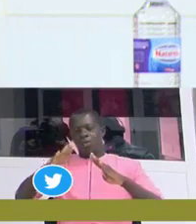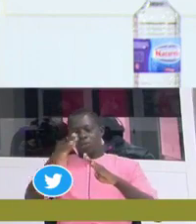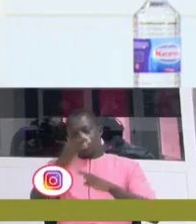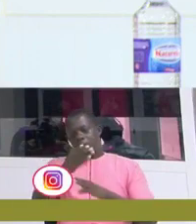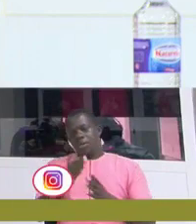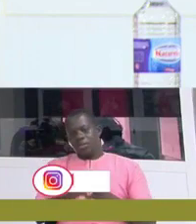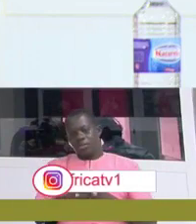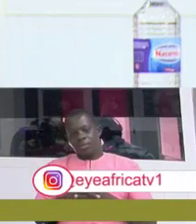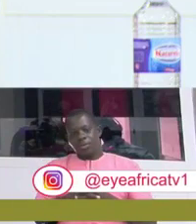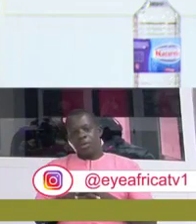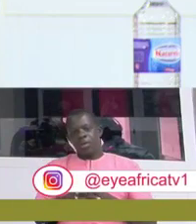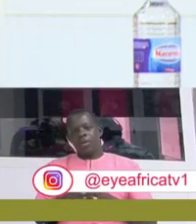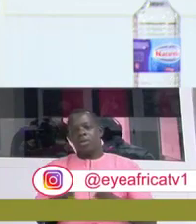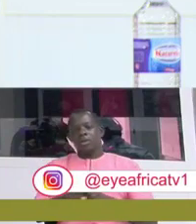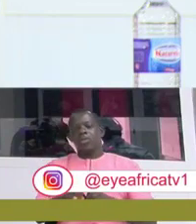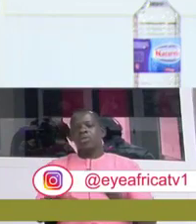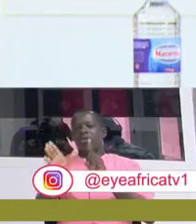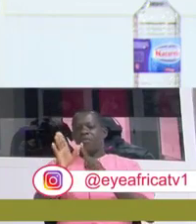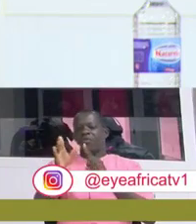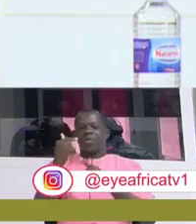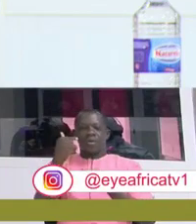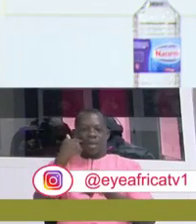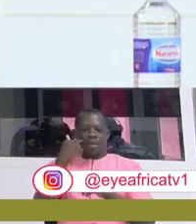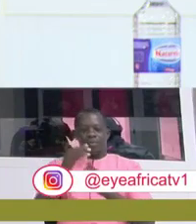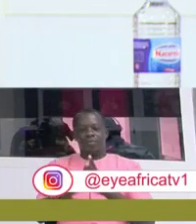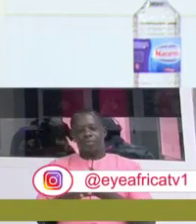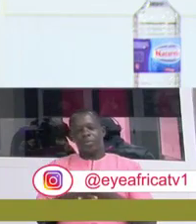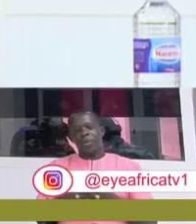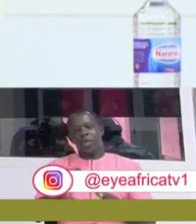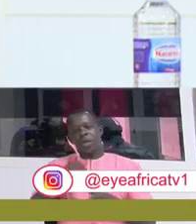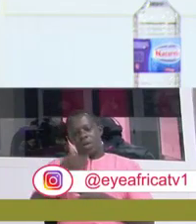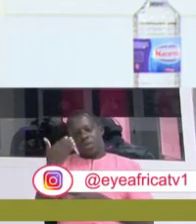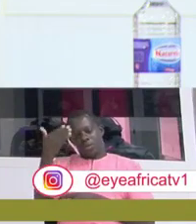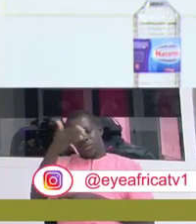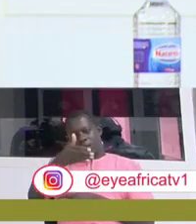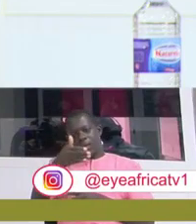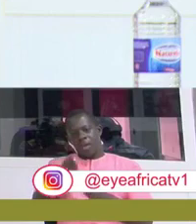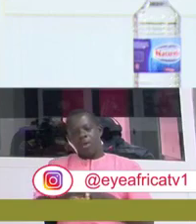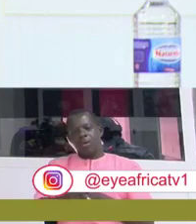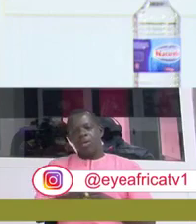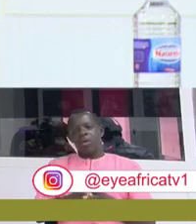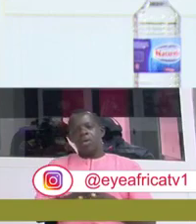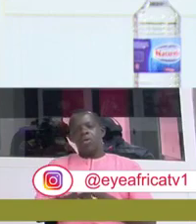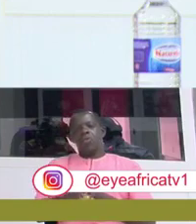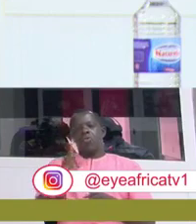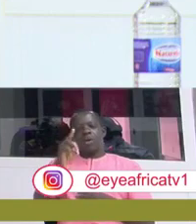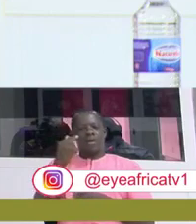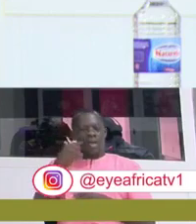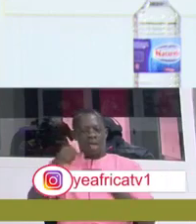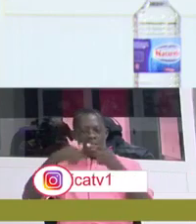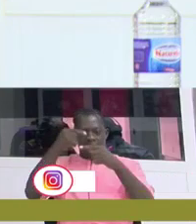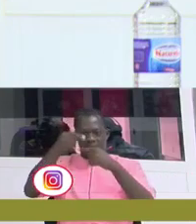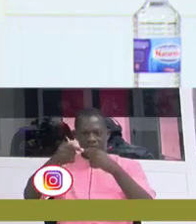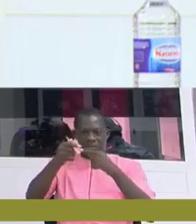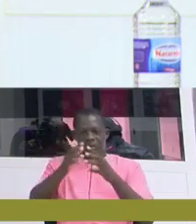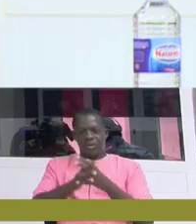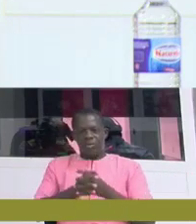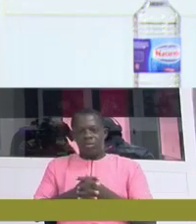how he found me. Where I was on the 50th. Beje. I was there. Likiling. One day after,